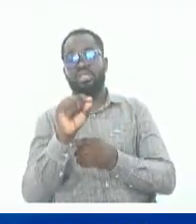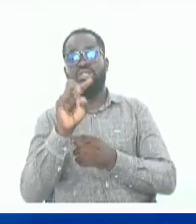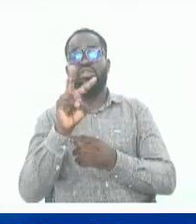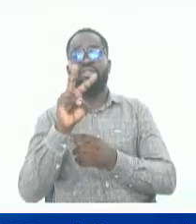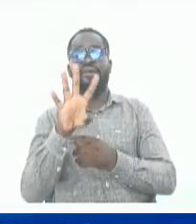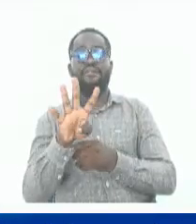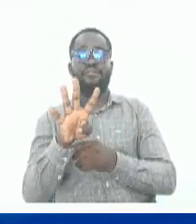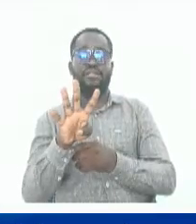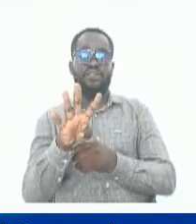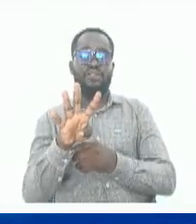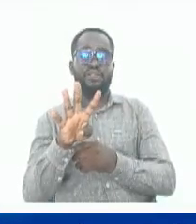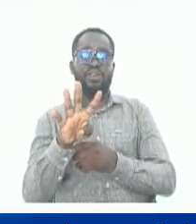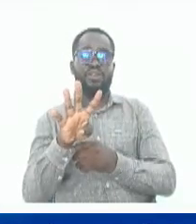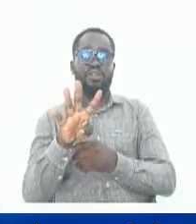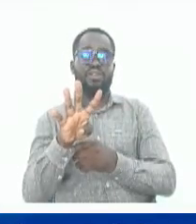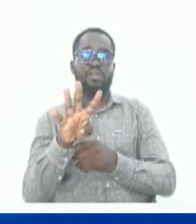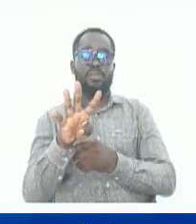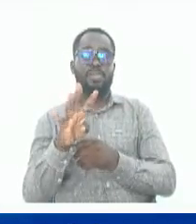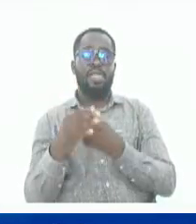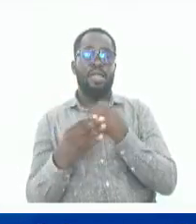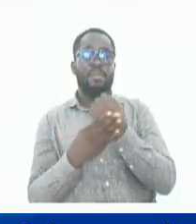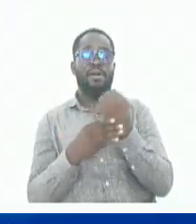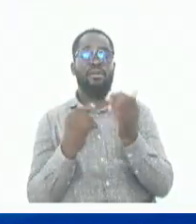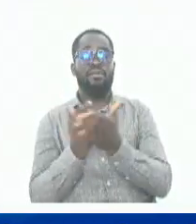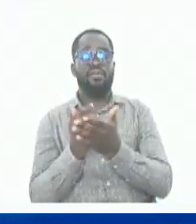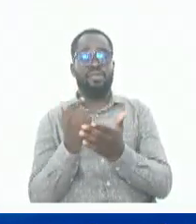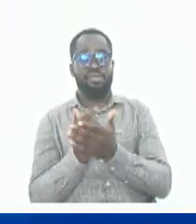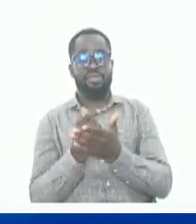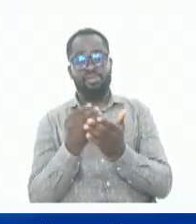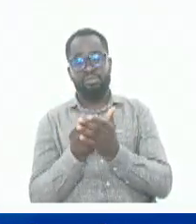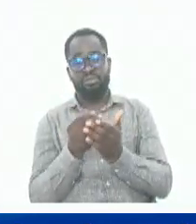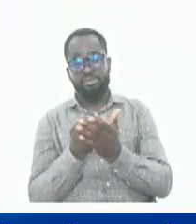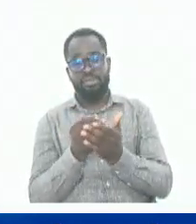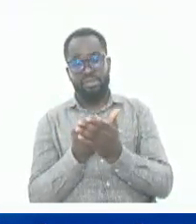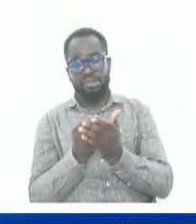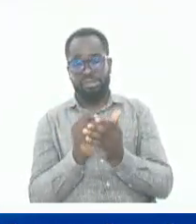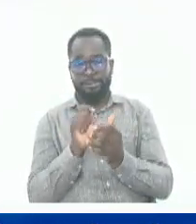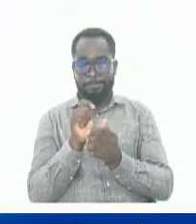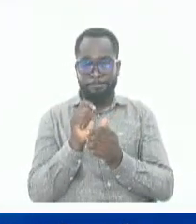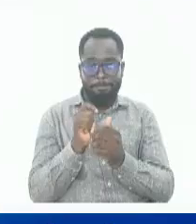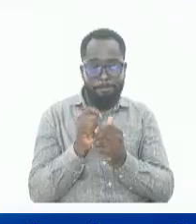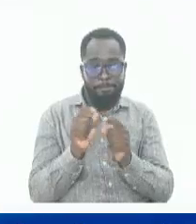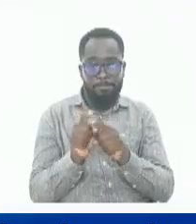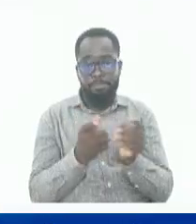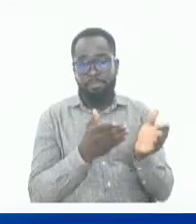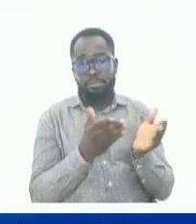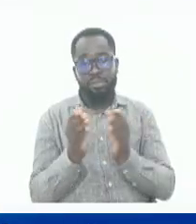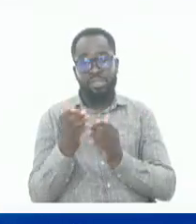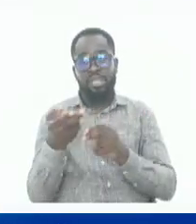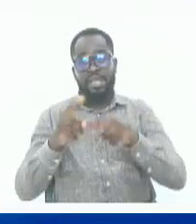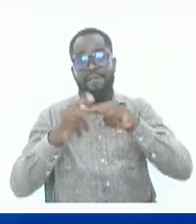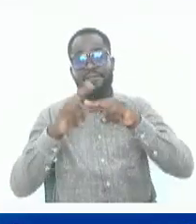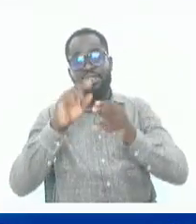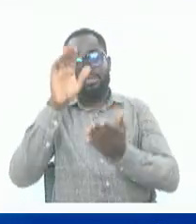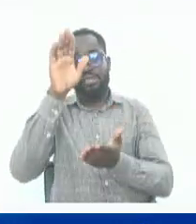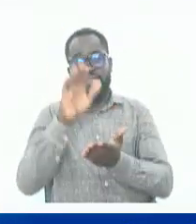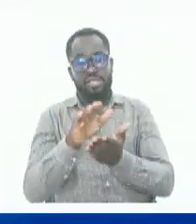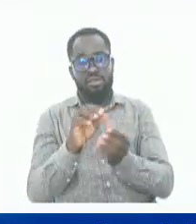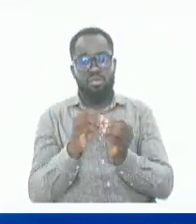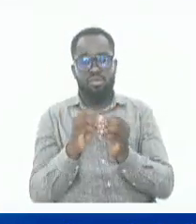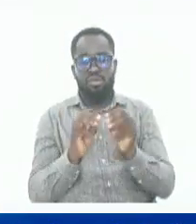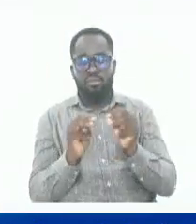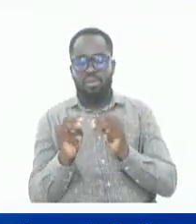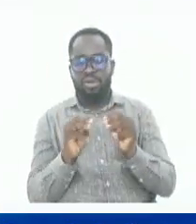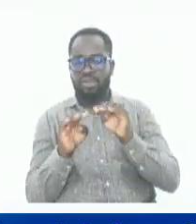2024. The Bank of Ghana's monetary tightening measures are expected to bring inflation down toward more